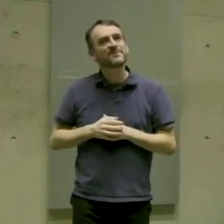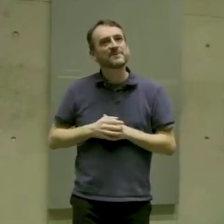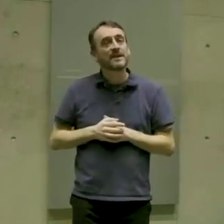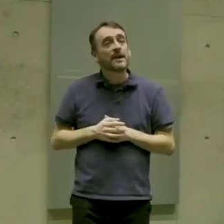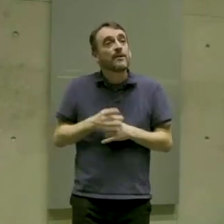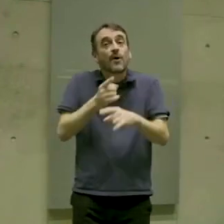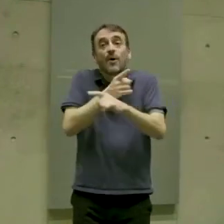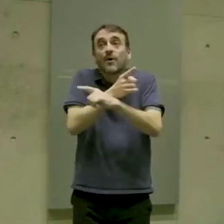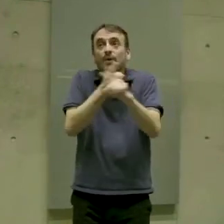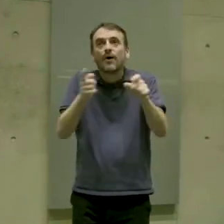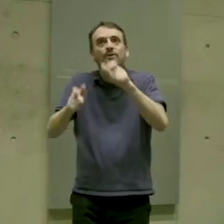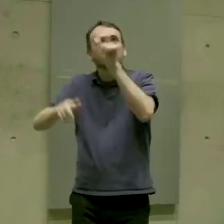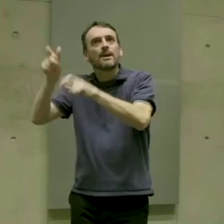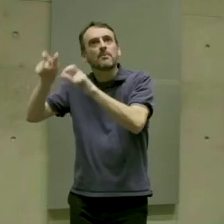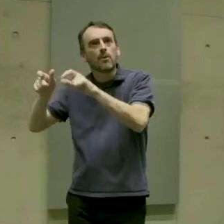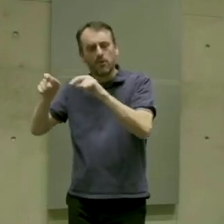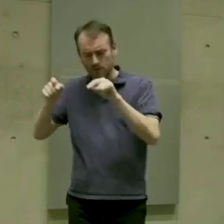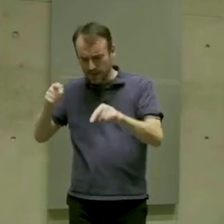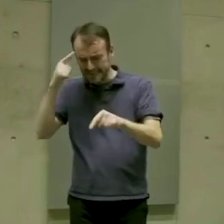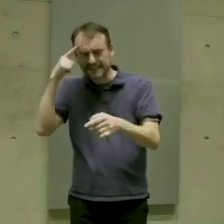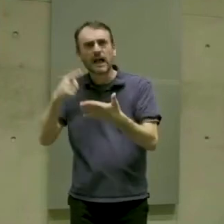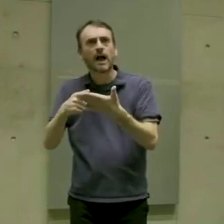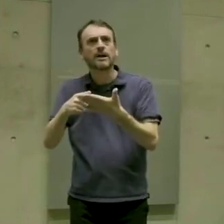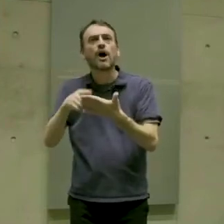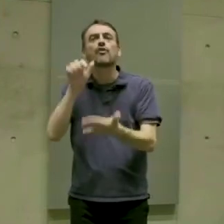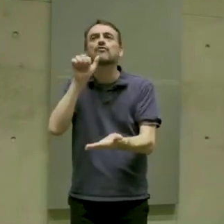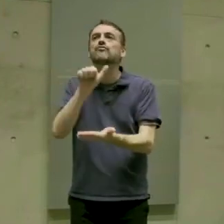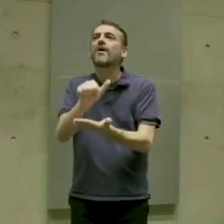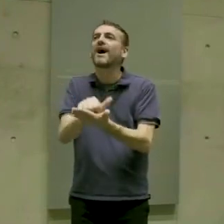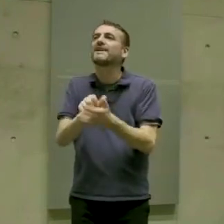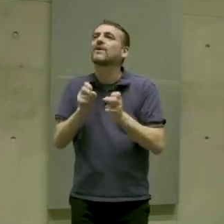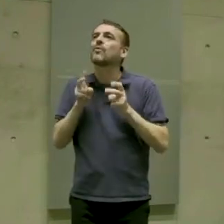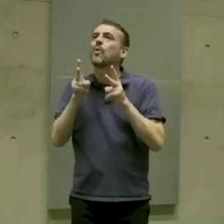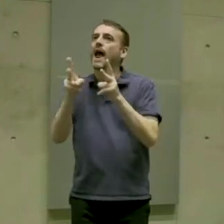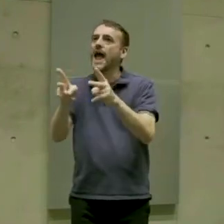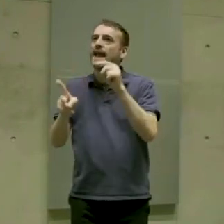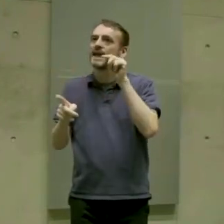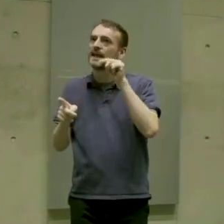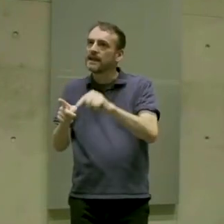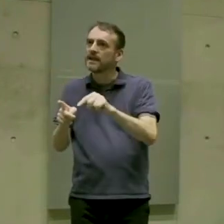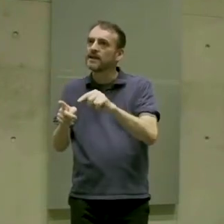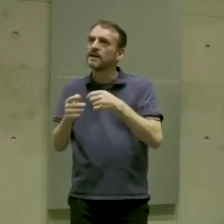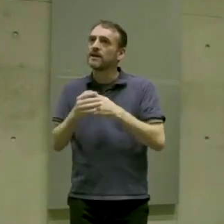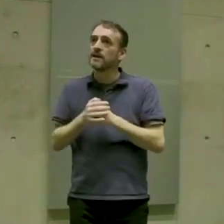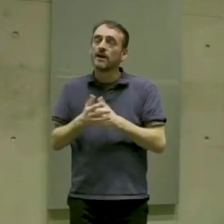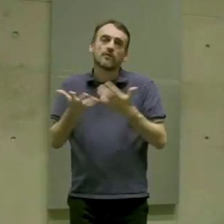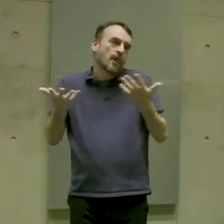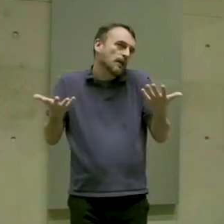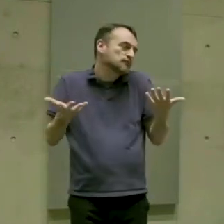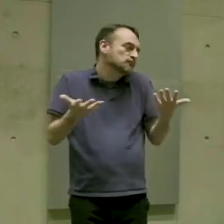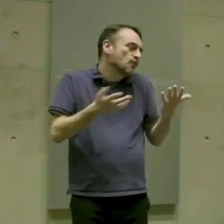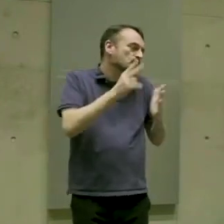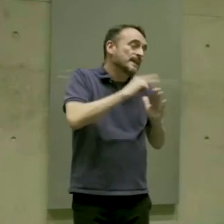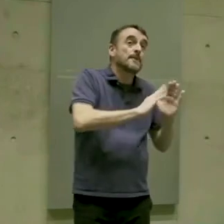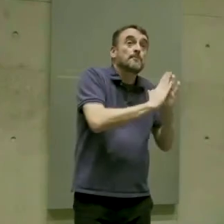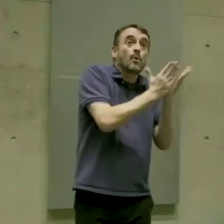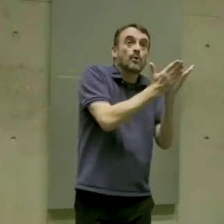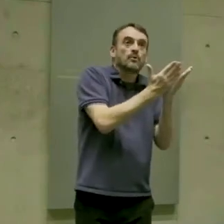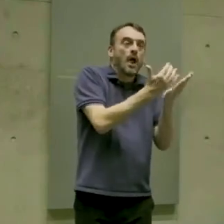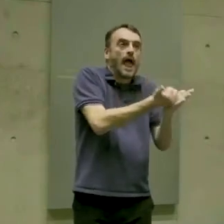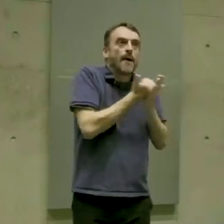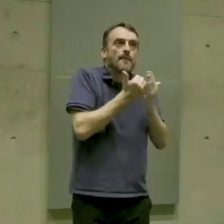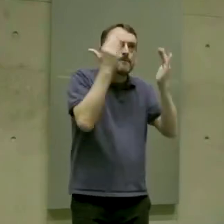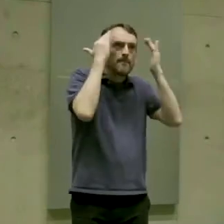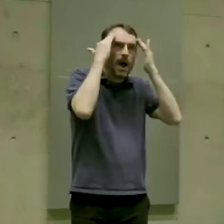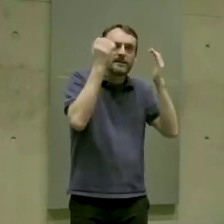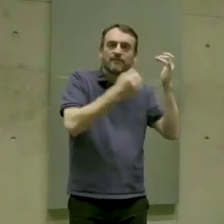right way that a medium can function. Widely printed books must encourage rational minds. Interactive fiction must